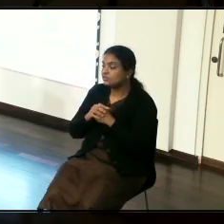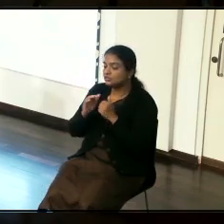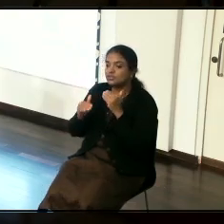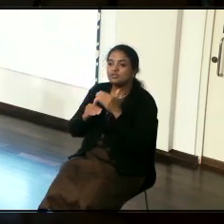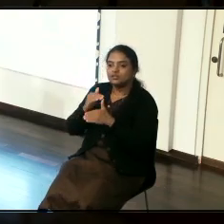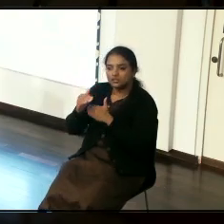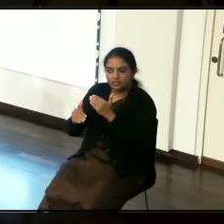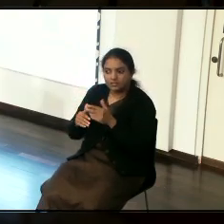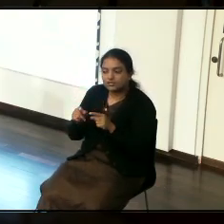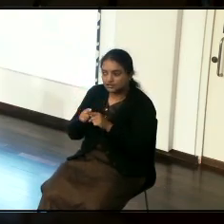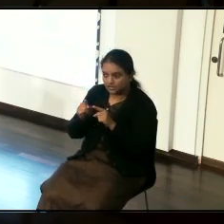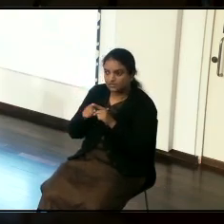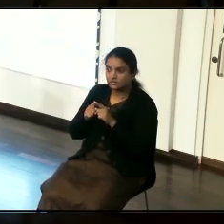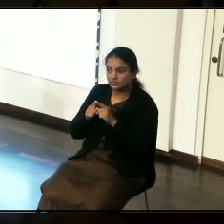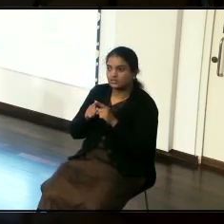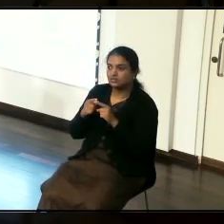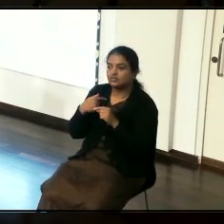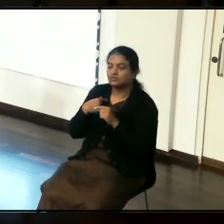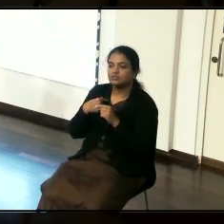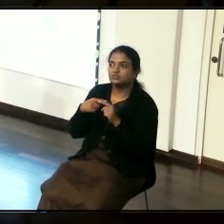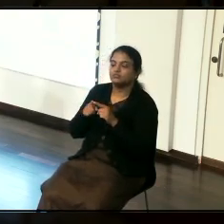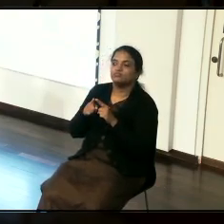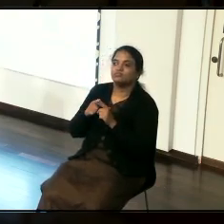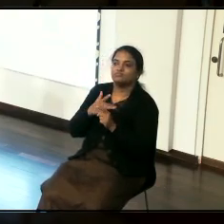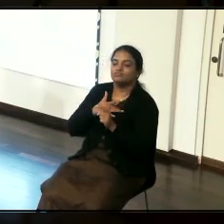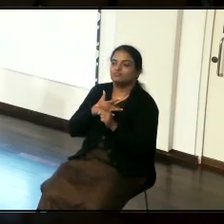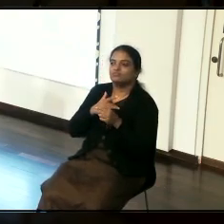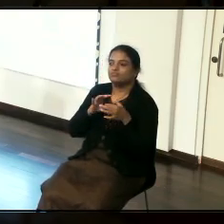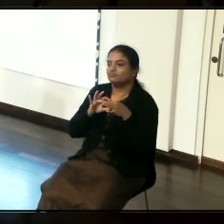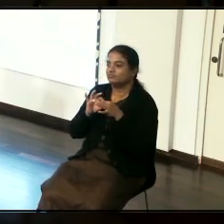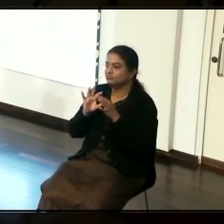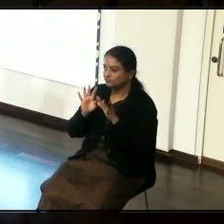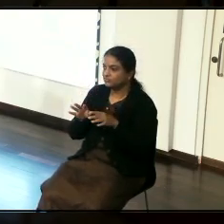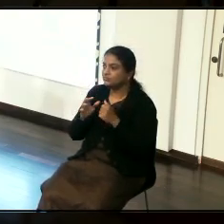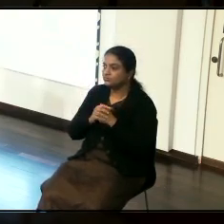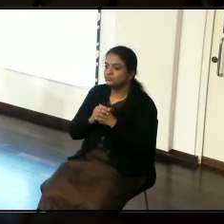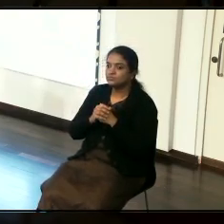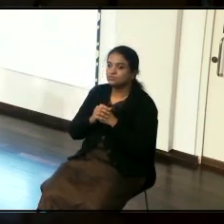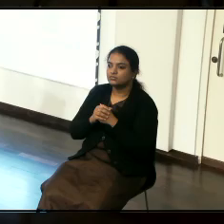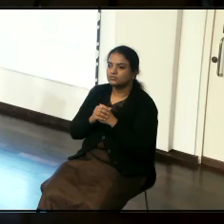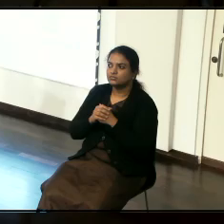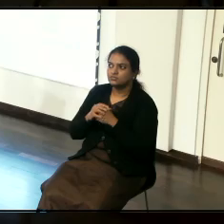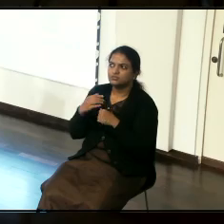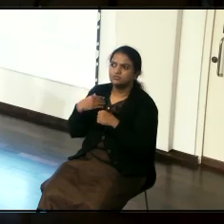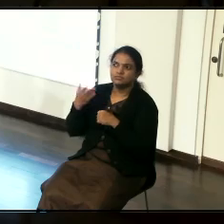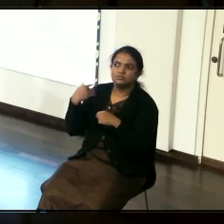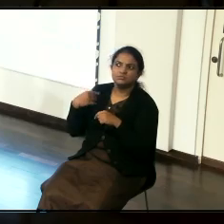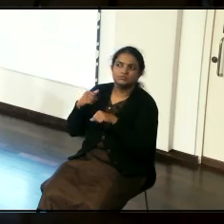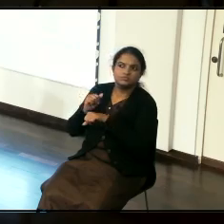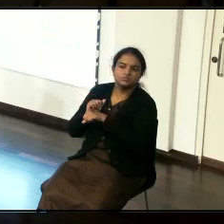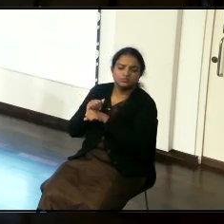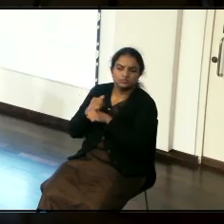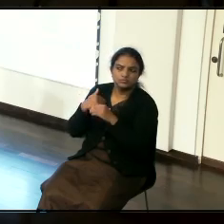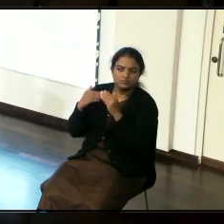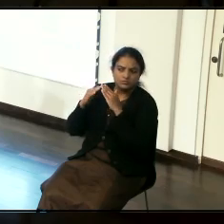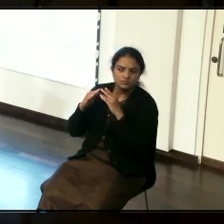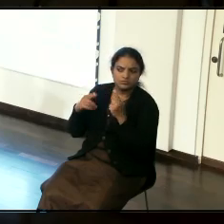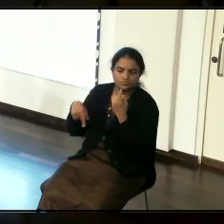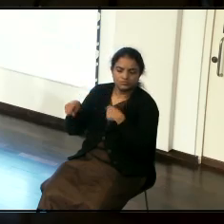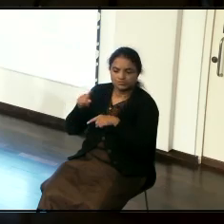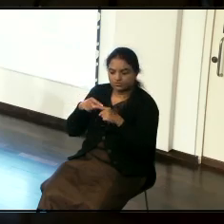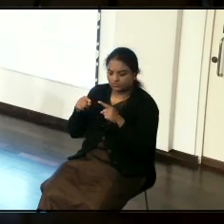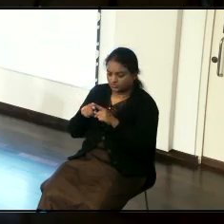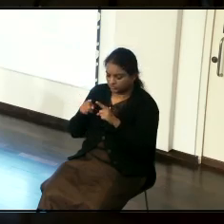a camera's been my constant companion over the years, but it was really when I was back in home quarantine due to the